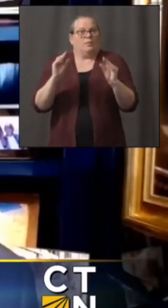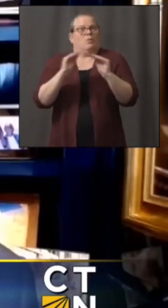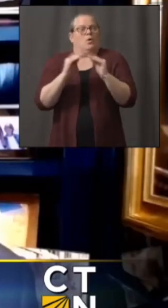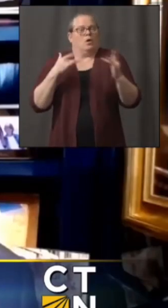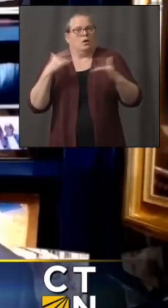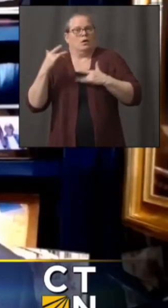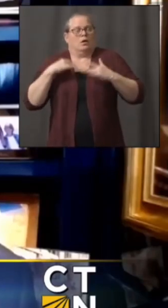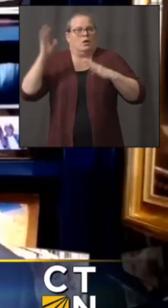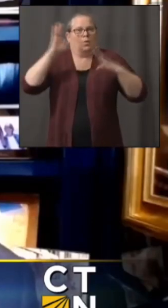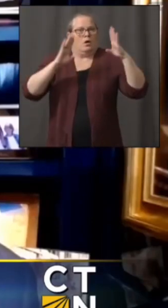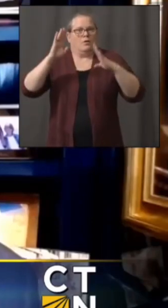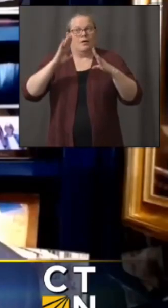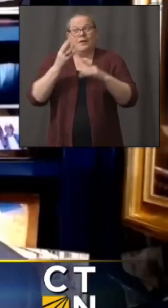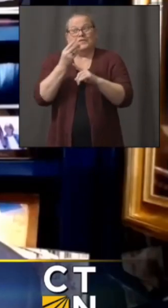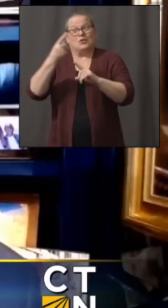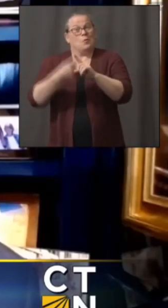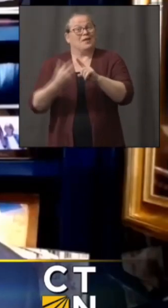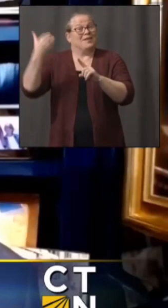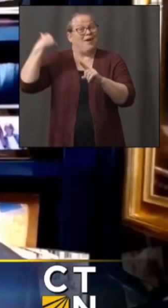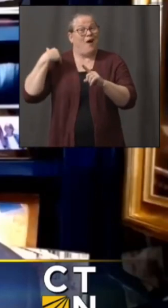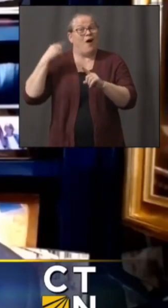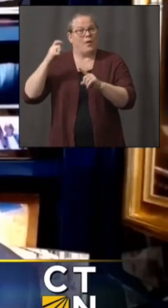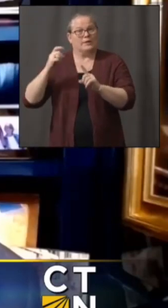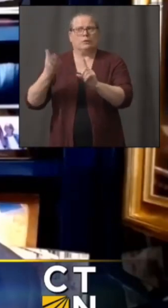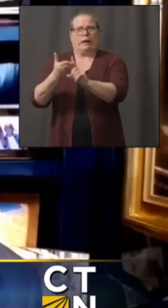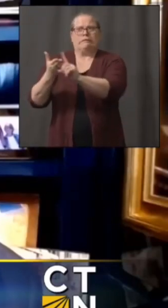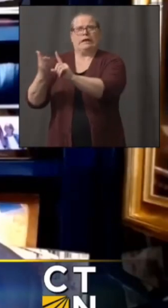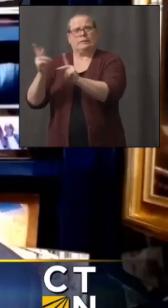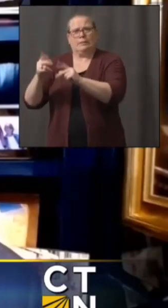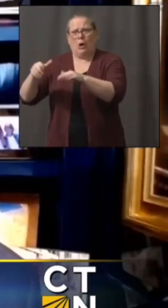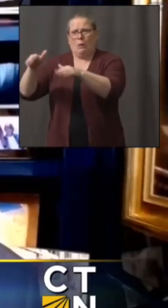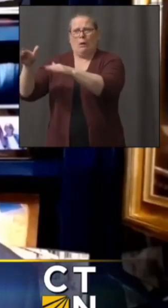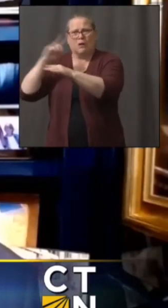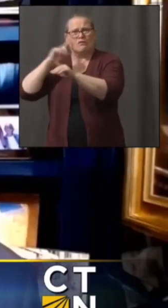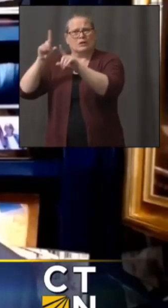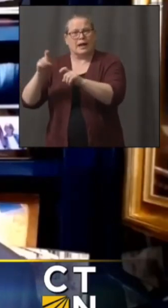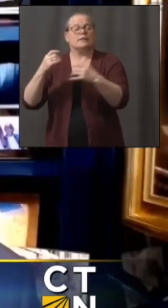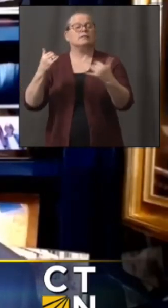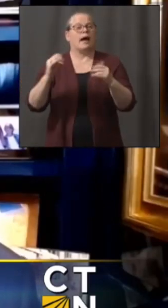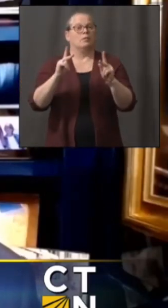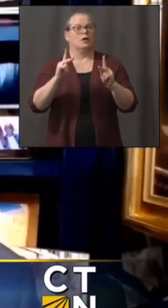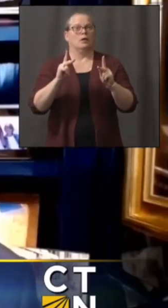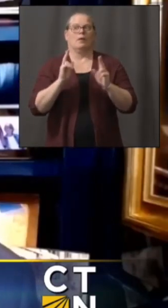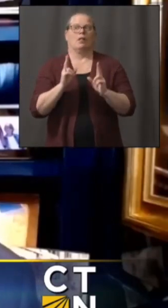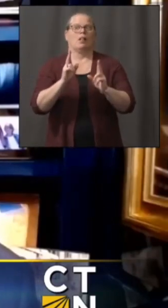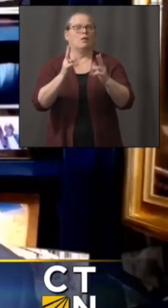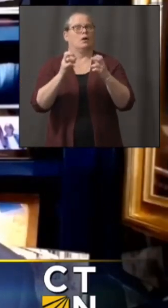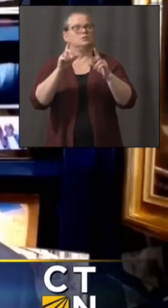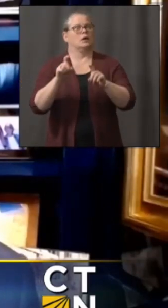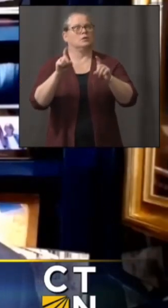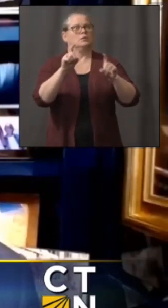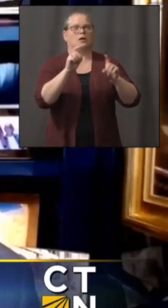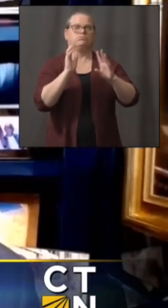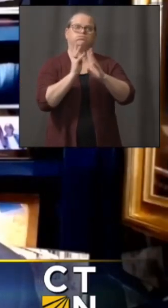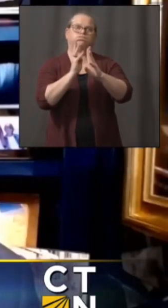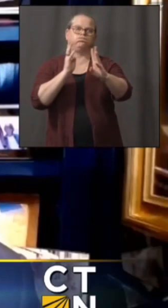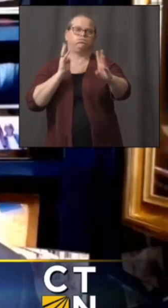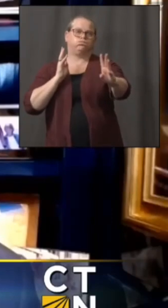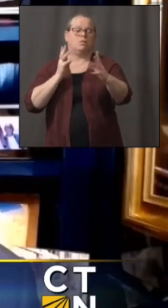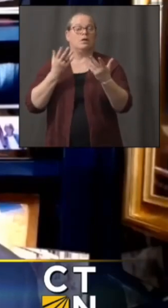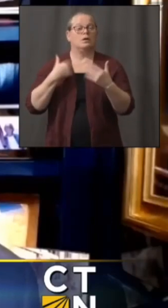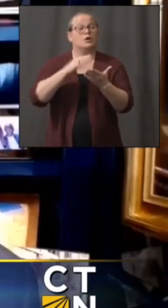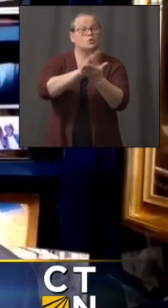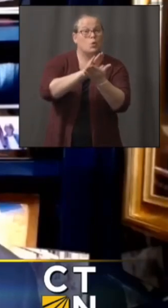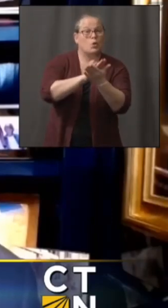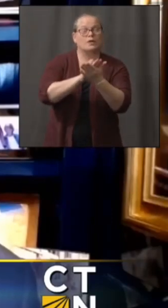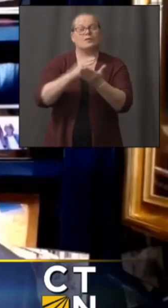convince people to get tested. We're trying to make it easier to get tested at schools. Obviously, we had the Binax test at colleges. We're getting that to